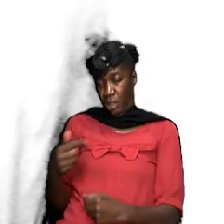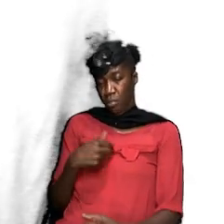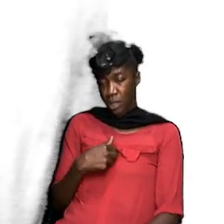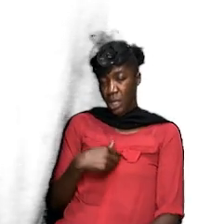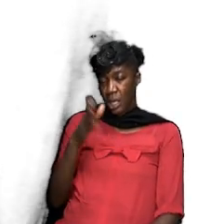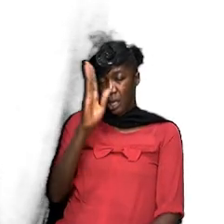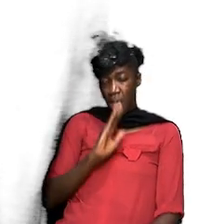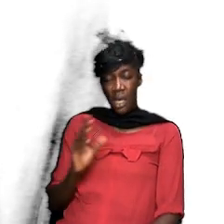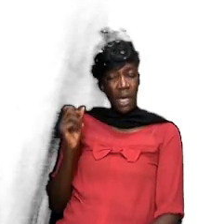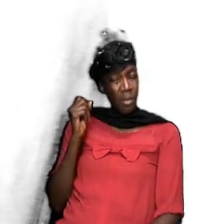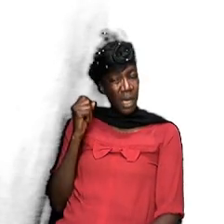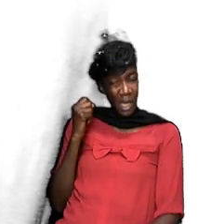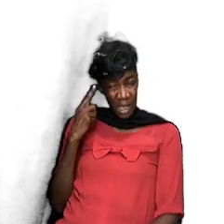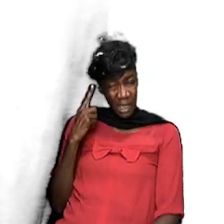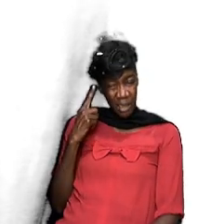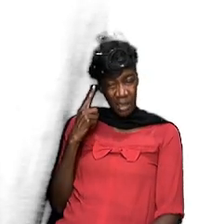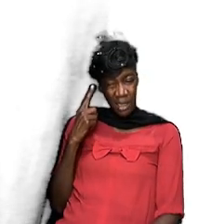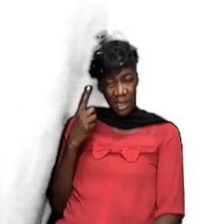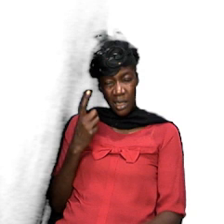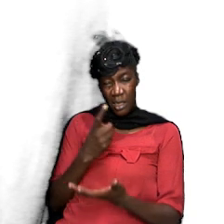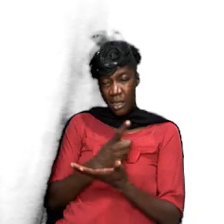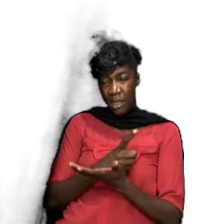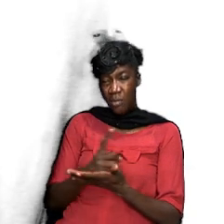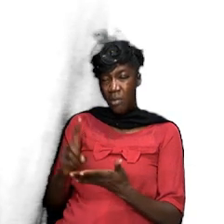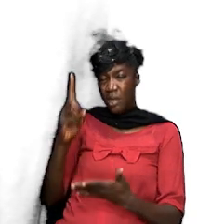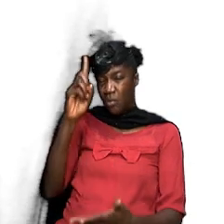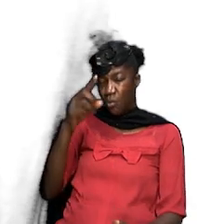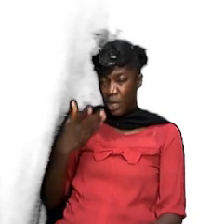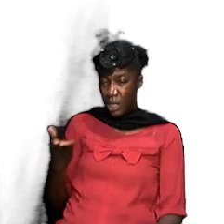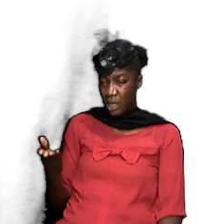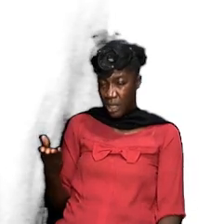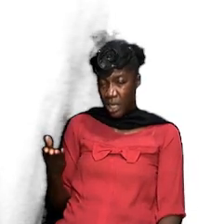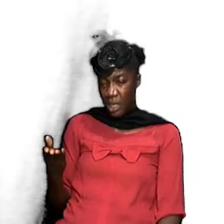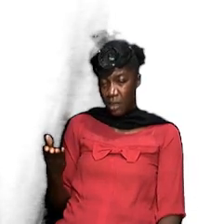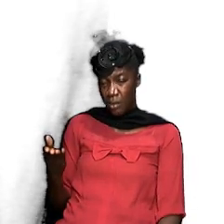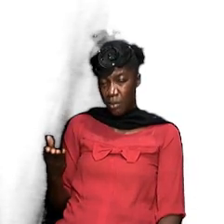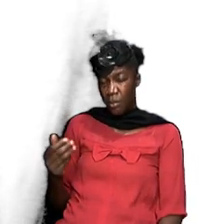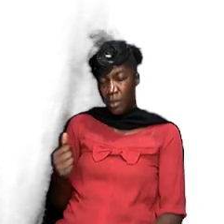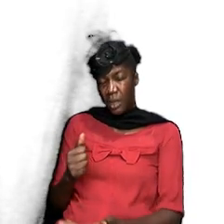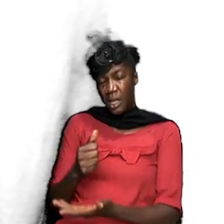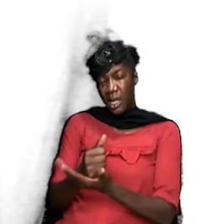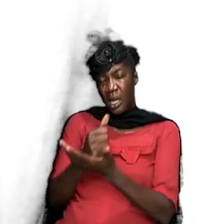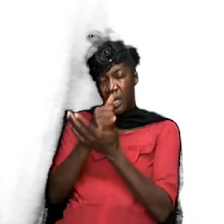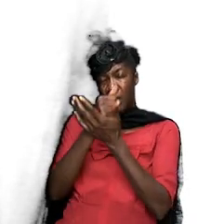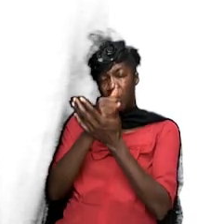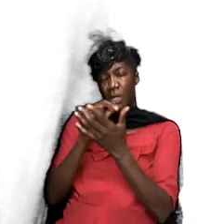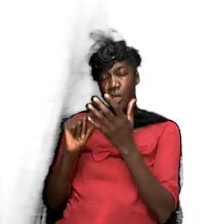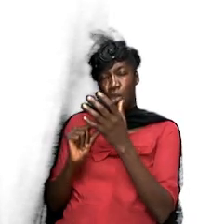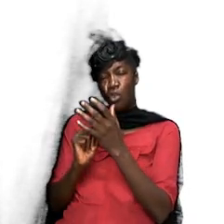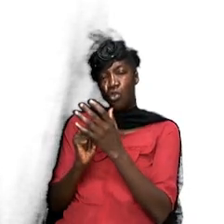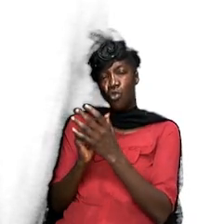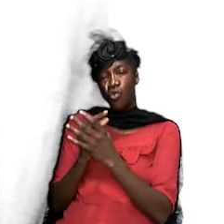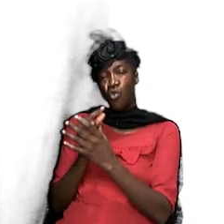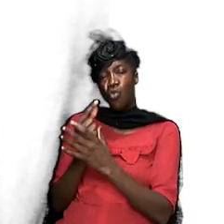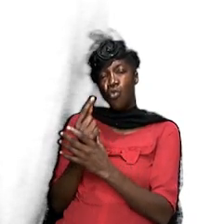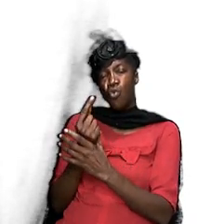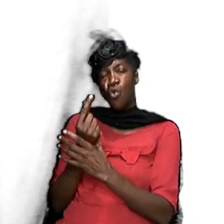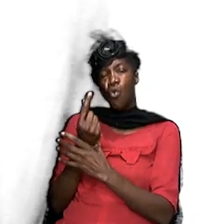God, I understand that I'm weak. Just one thing I can't slip up. Lord, help me to grow in